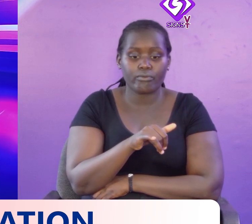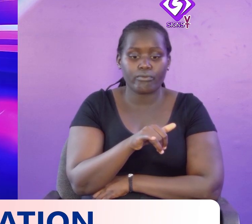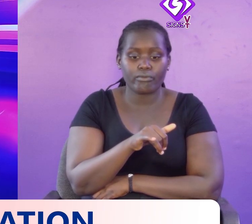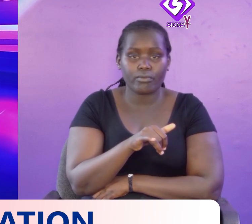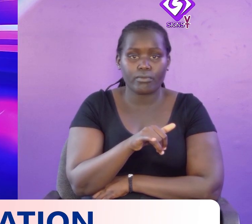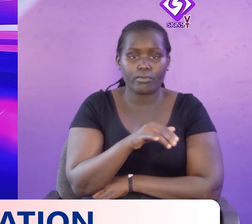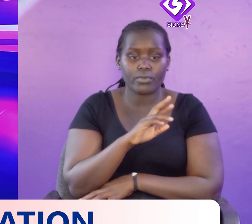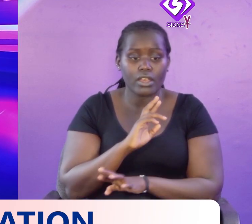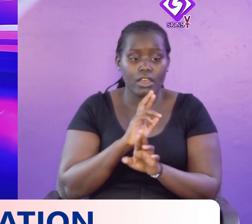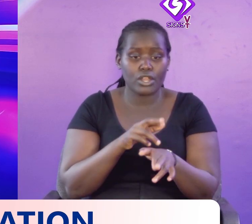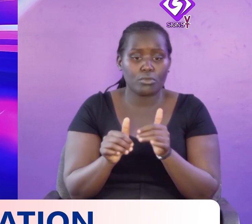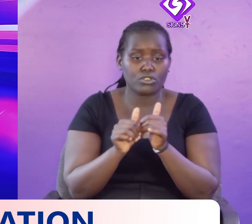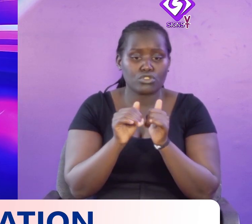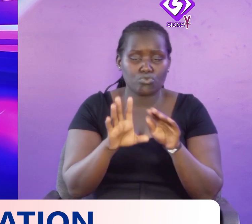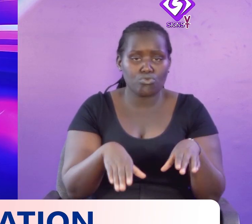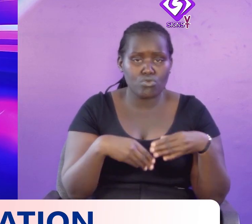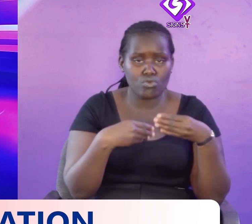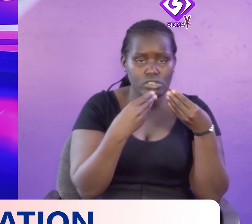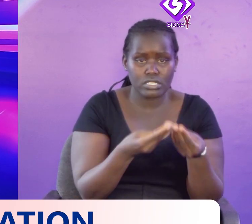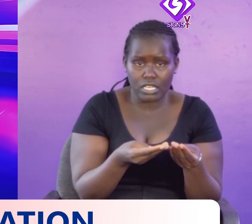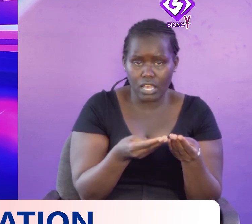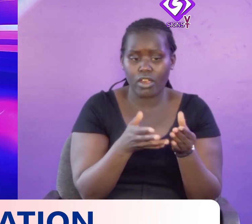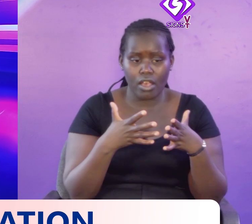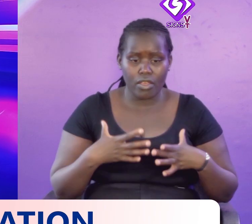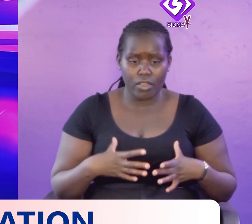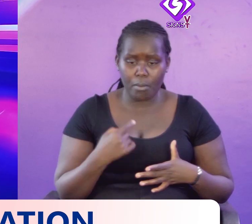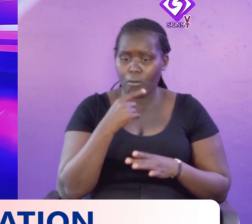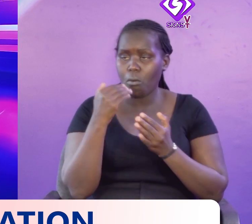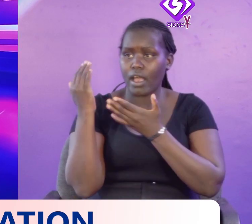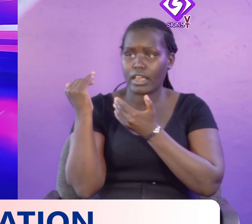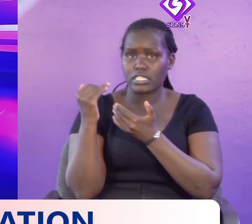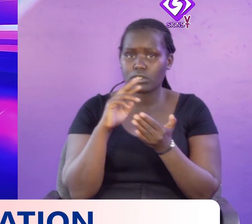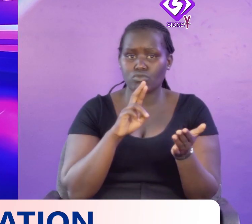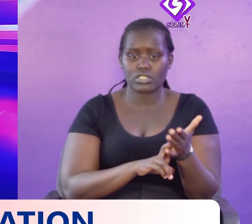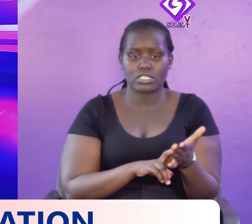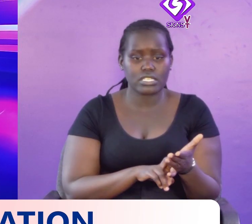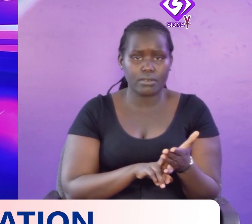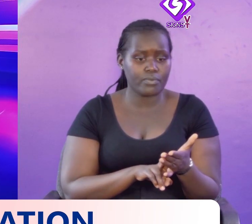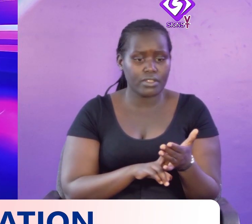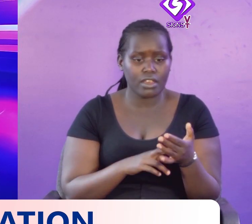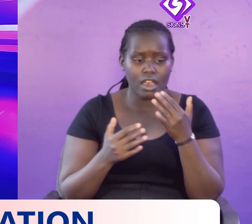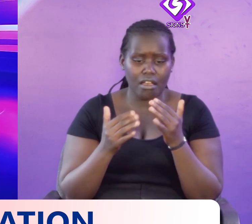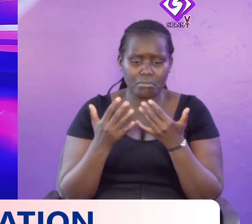the report that was given was that the people that are expected to register are around